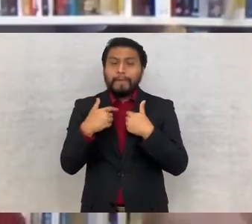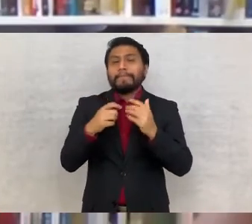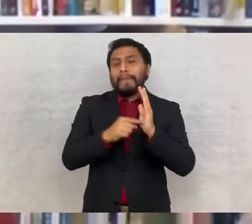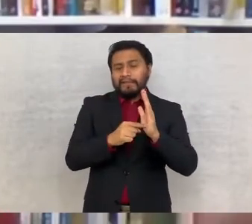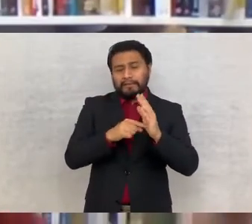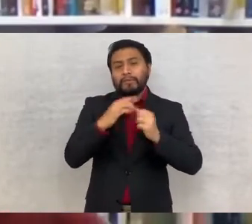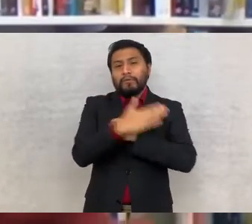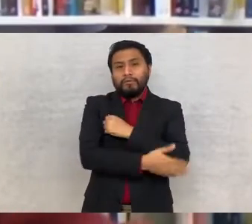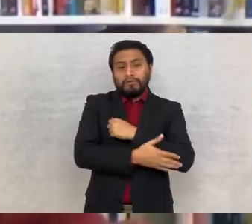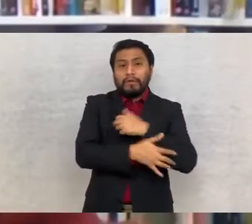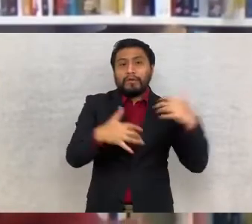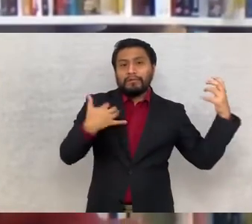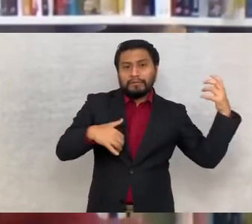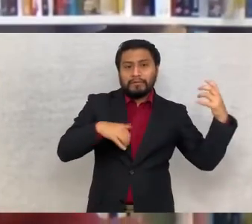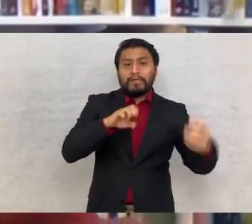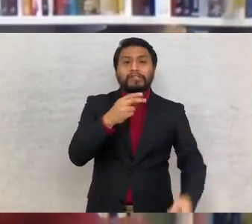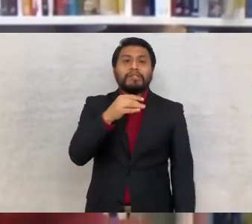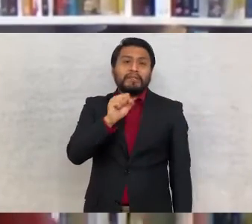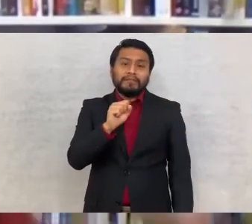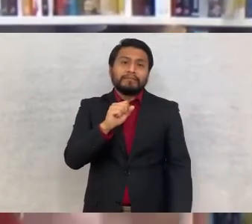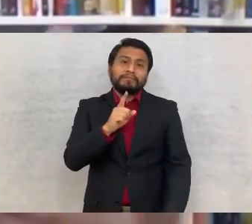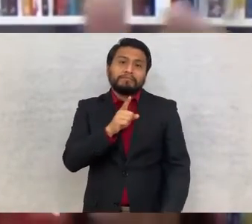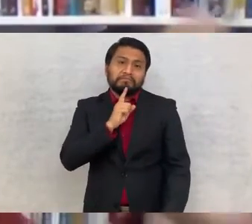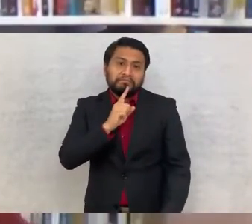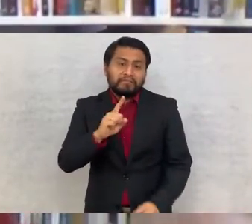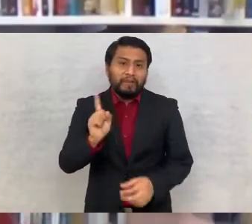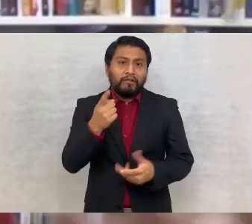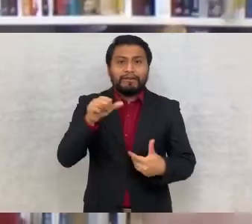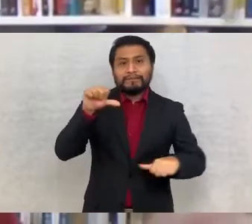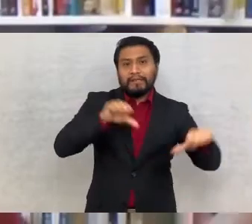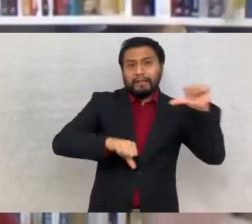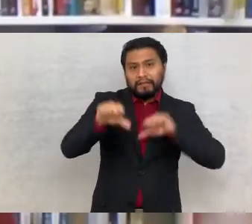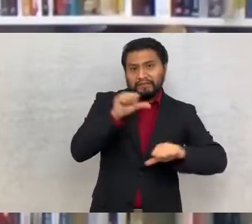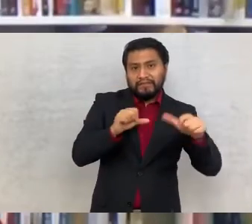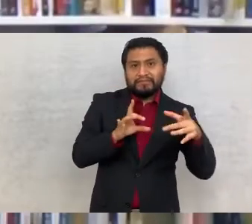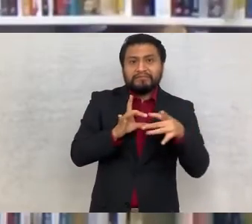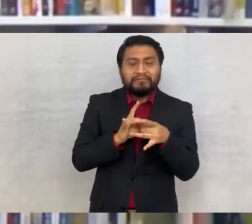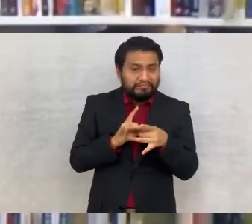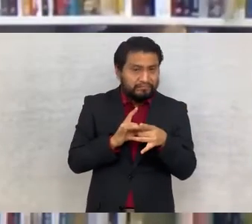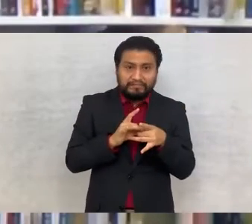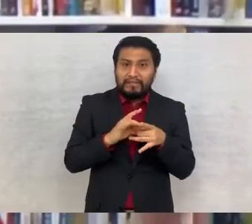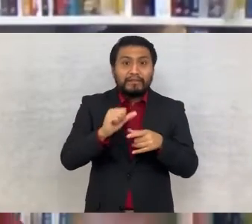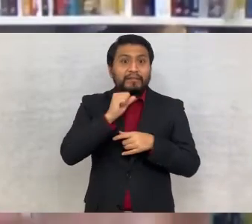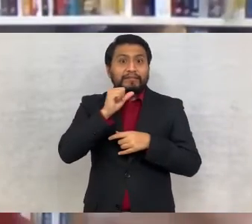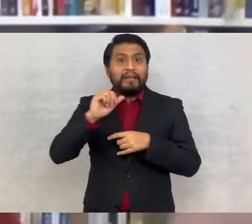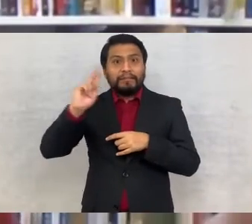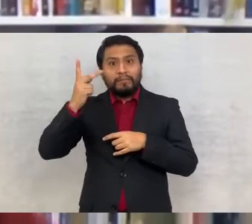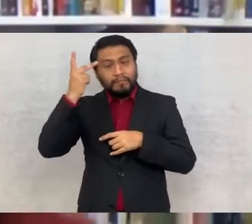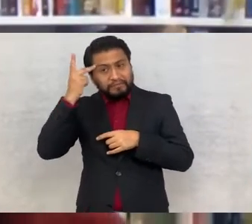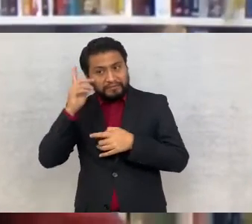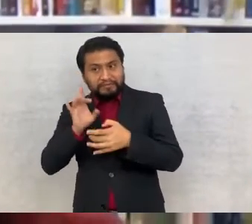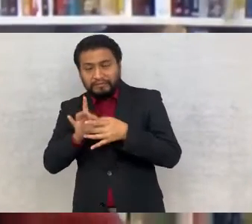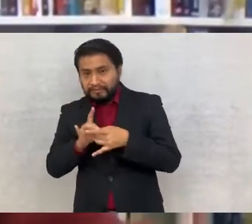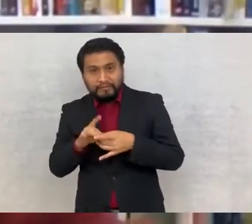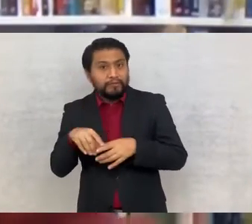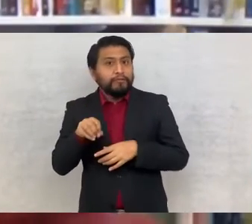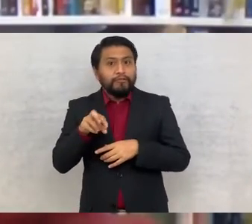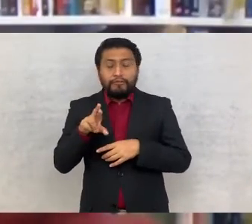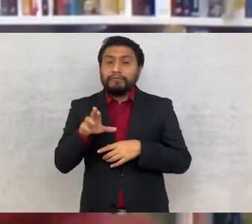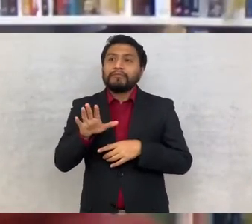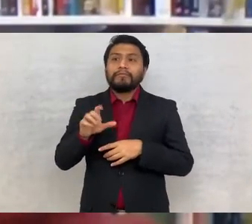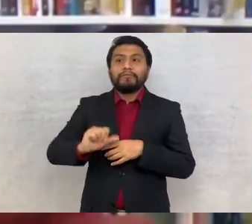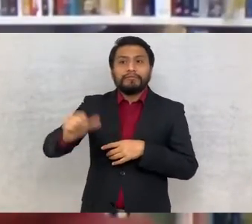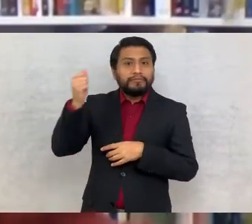other realities, in Argentina, eugenics was nothing more than a genuine expression of the scientific field, not a regular deviation from